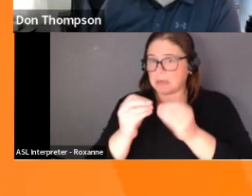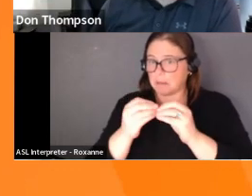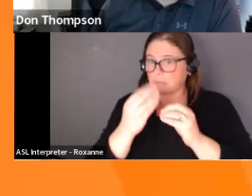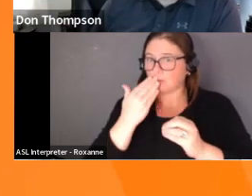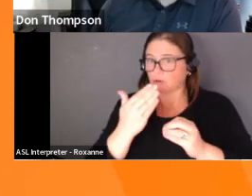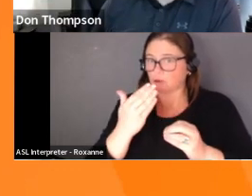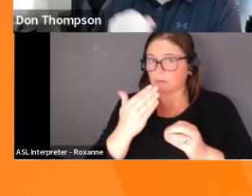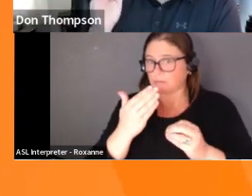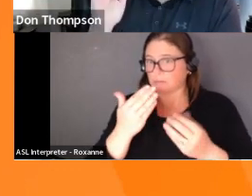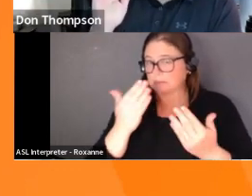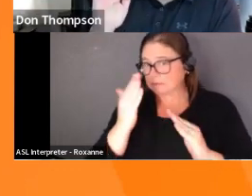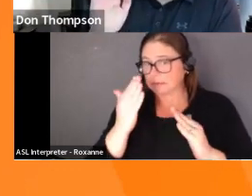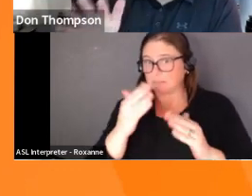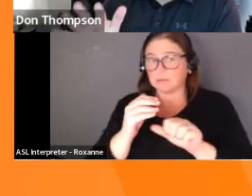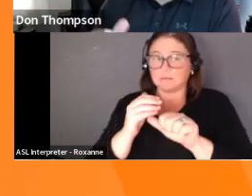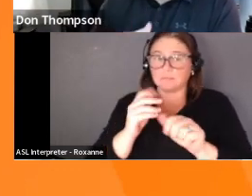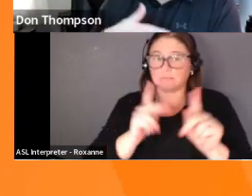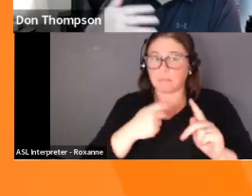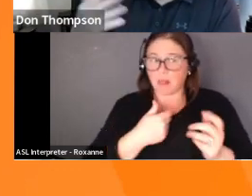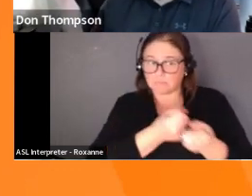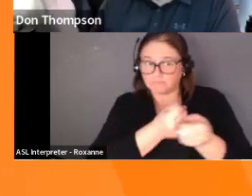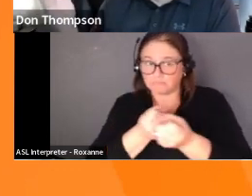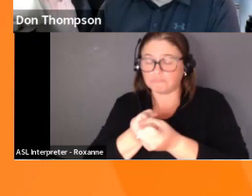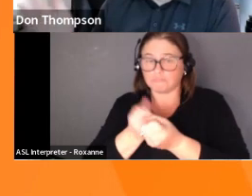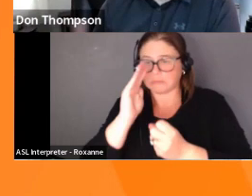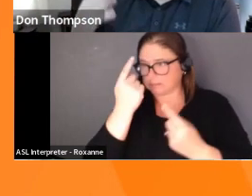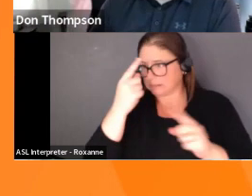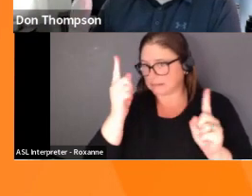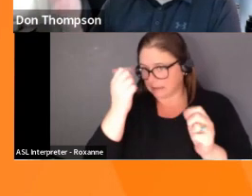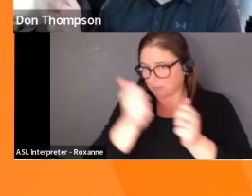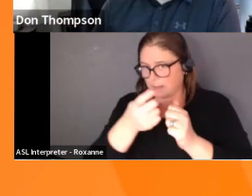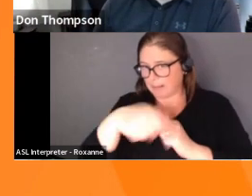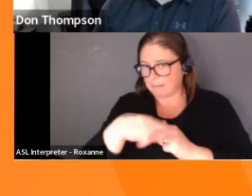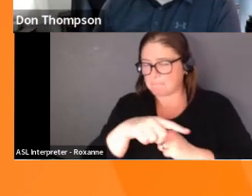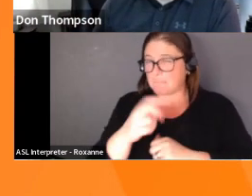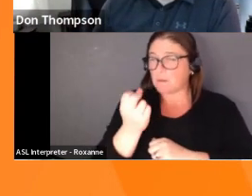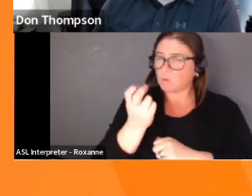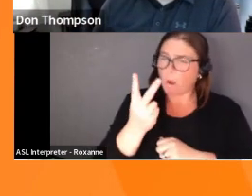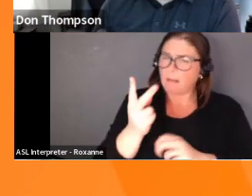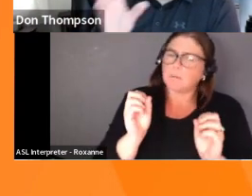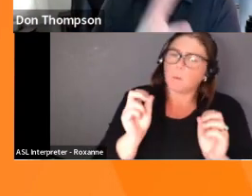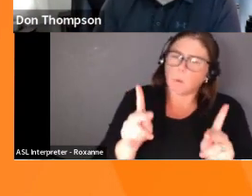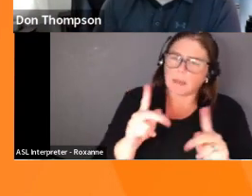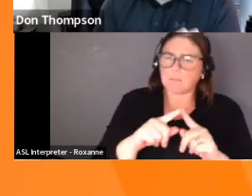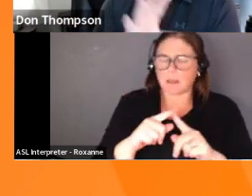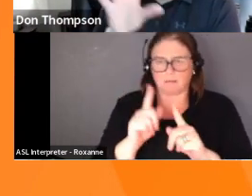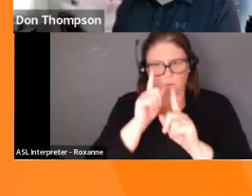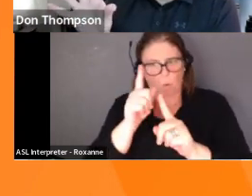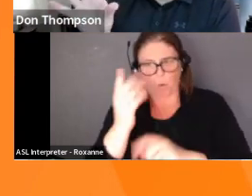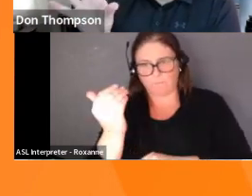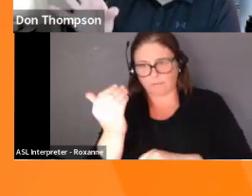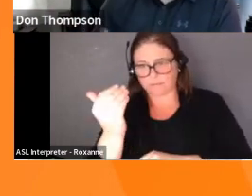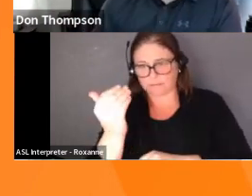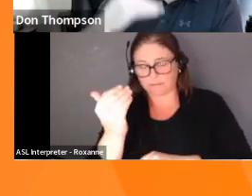strategy. If you've got 12, we're good. Okay, but I try to use 15 as a great number because Vine allows us